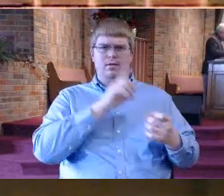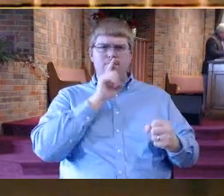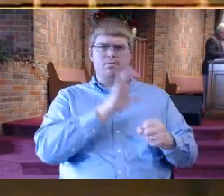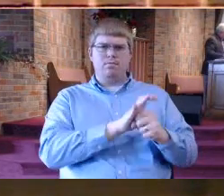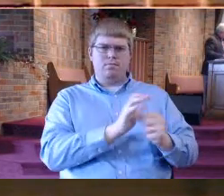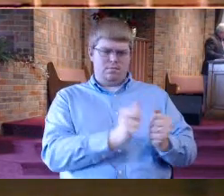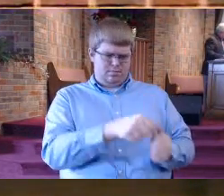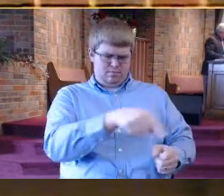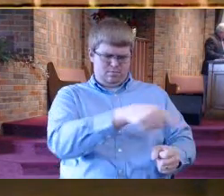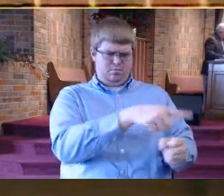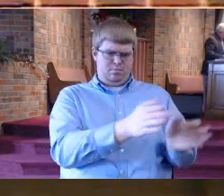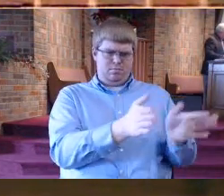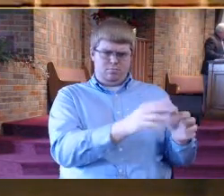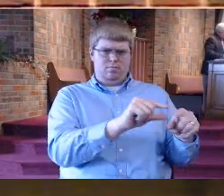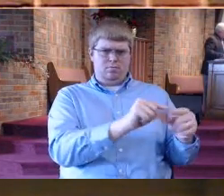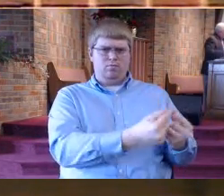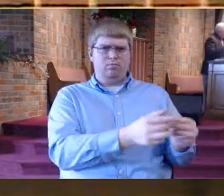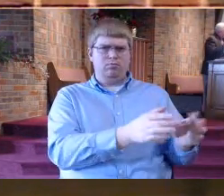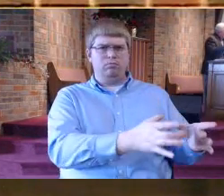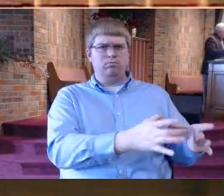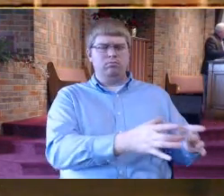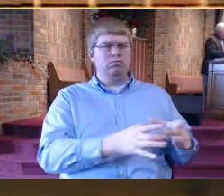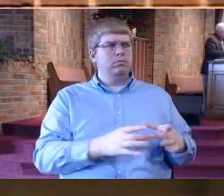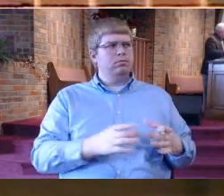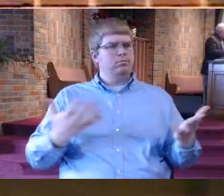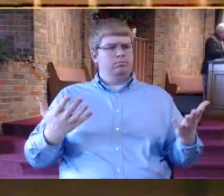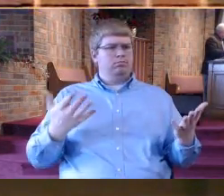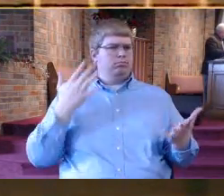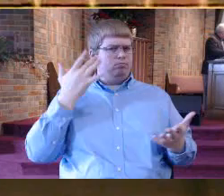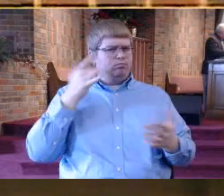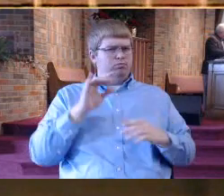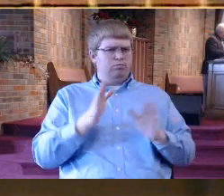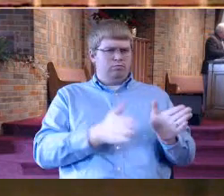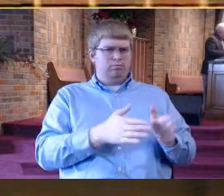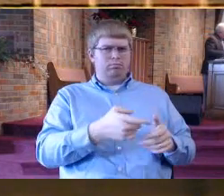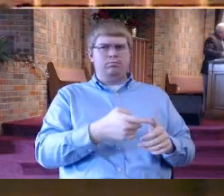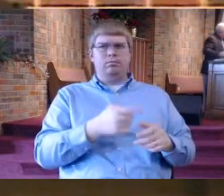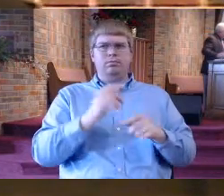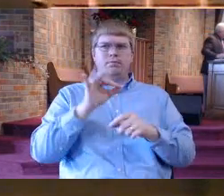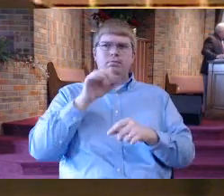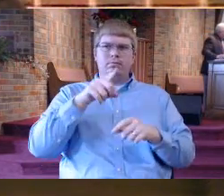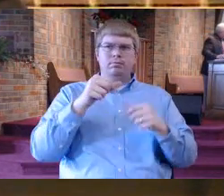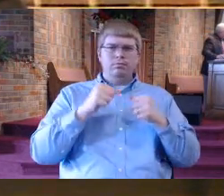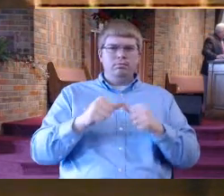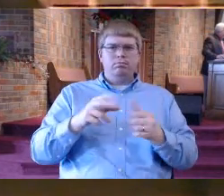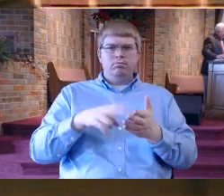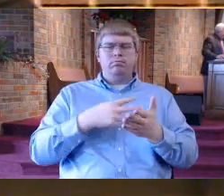persons? Well, if we keep reading, we're going to find